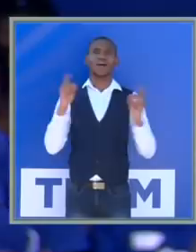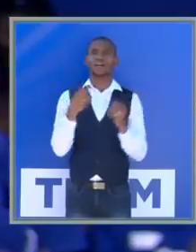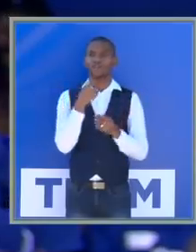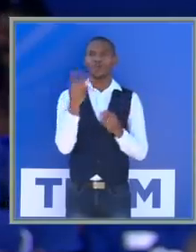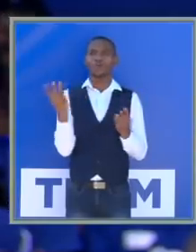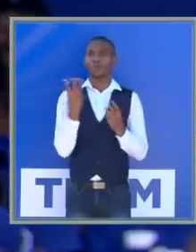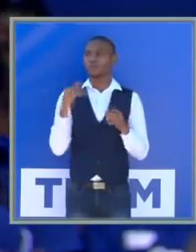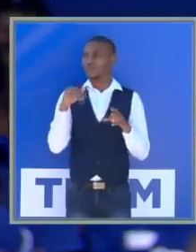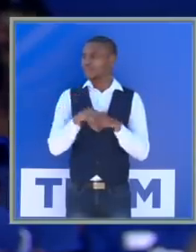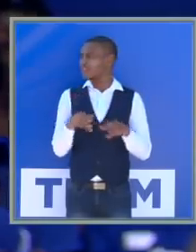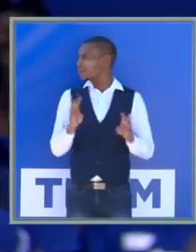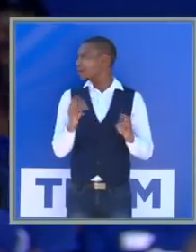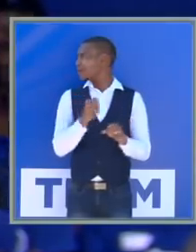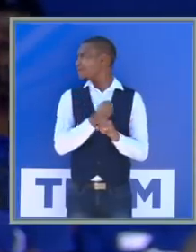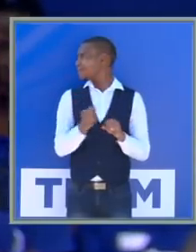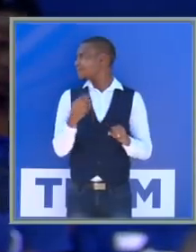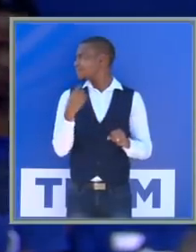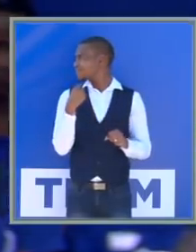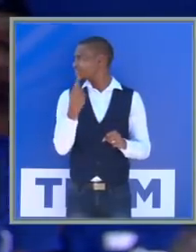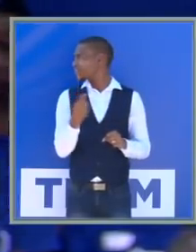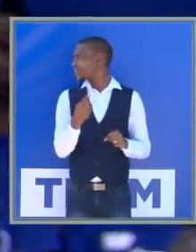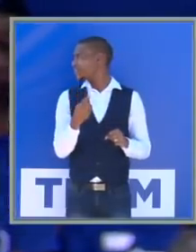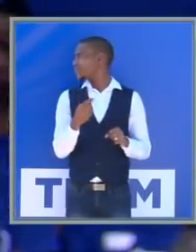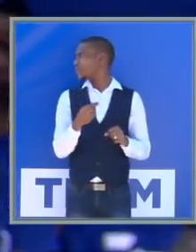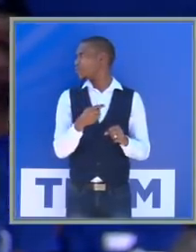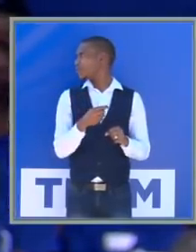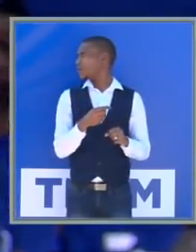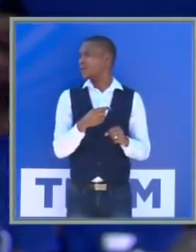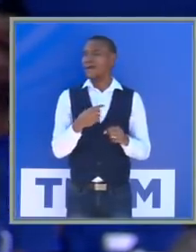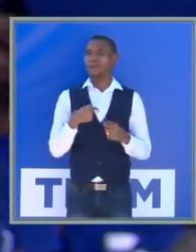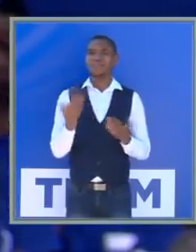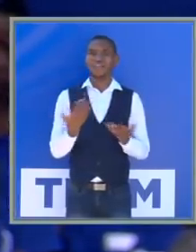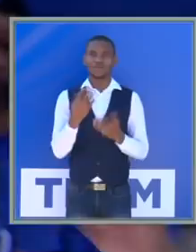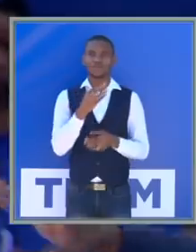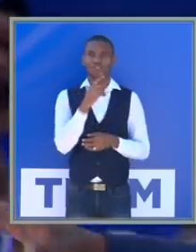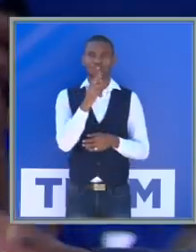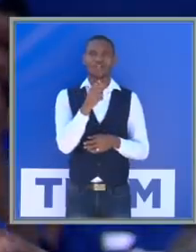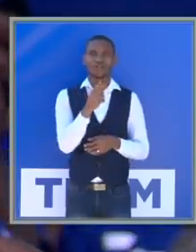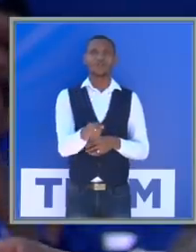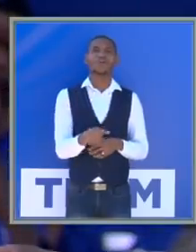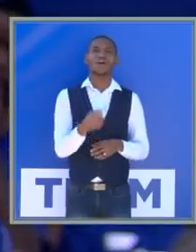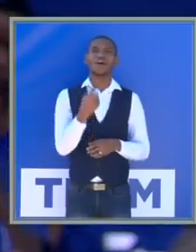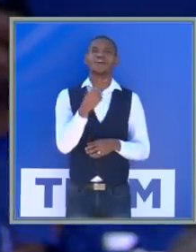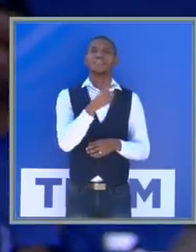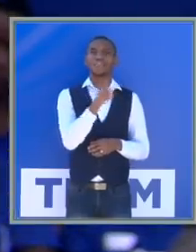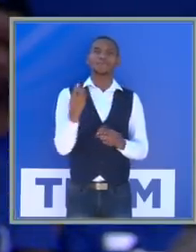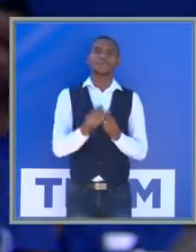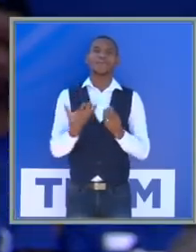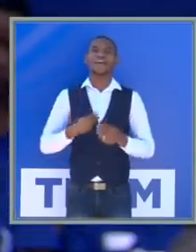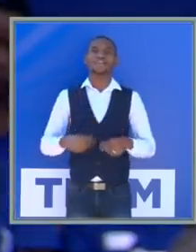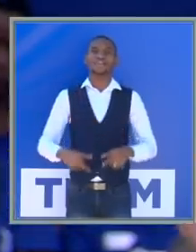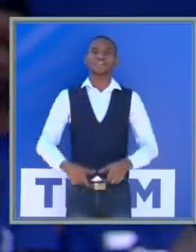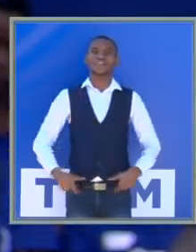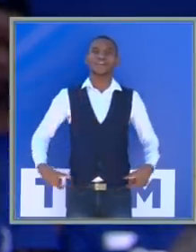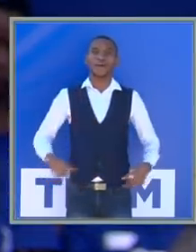I said, I've never seen a baby change its own nappy. And I'm here to tell you that those other ones have got nappies that need to be